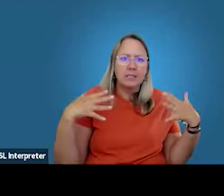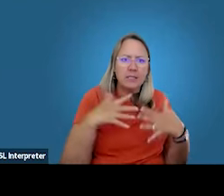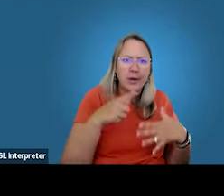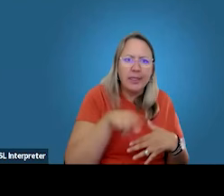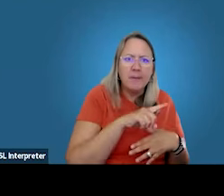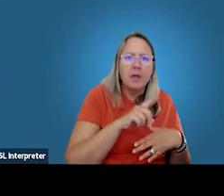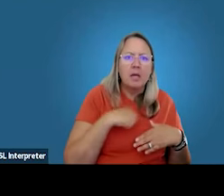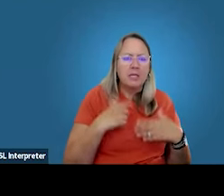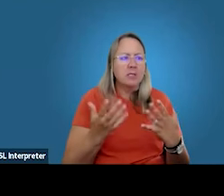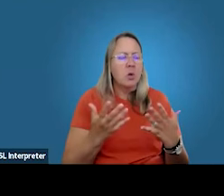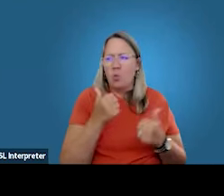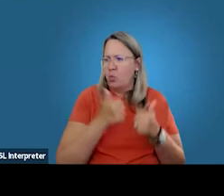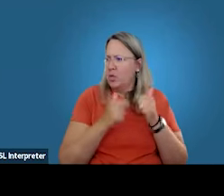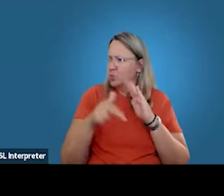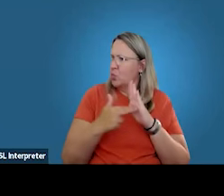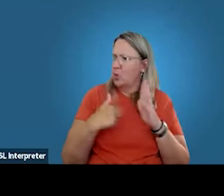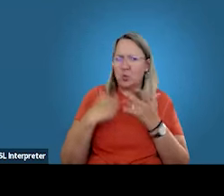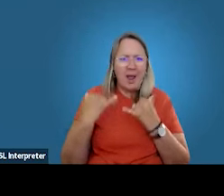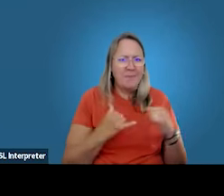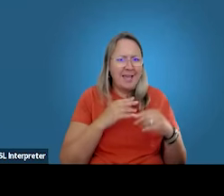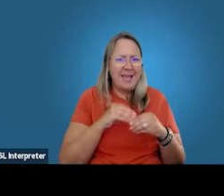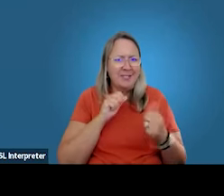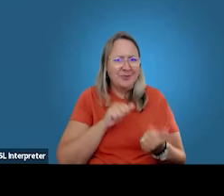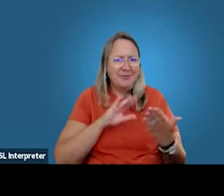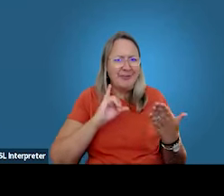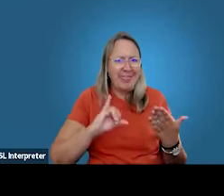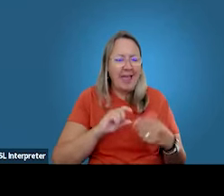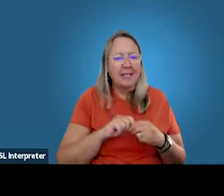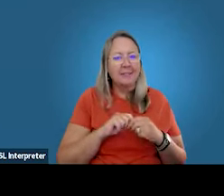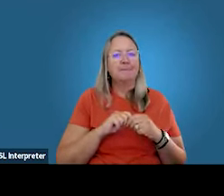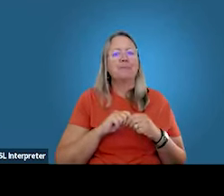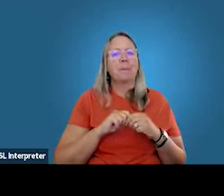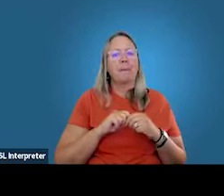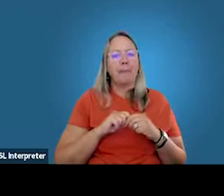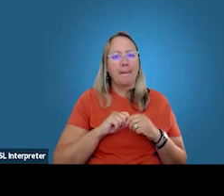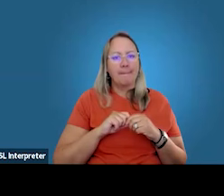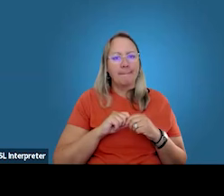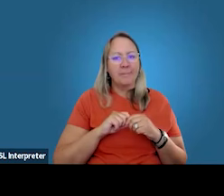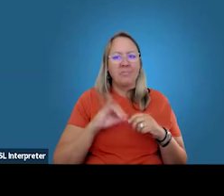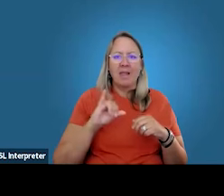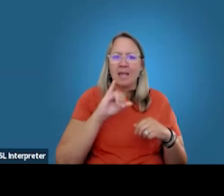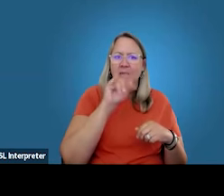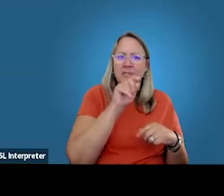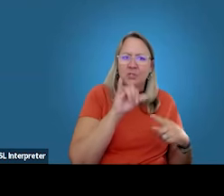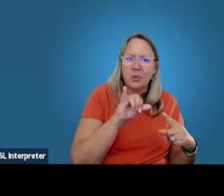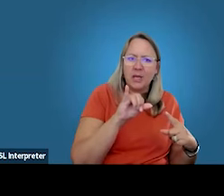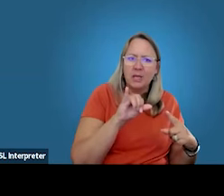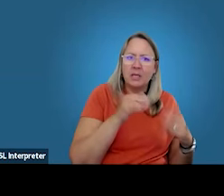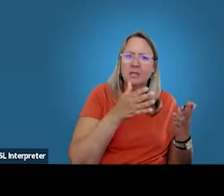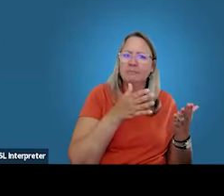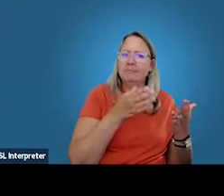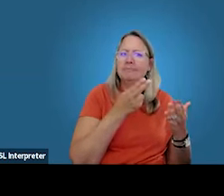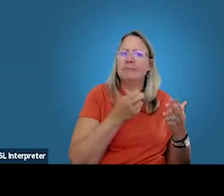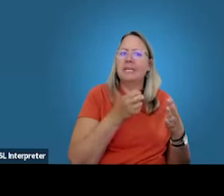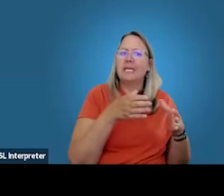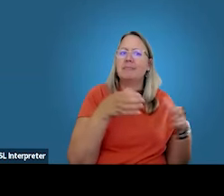It's what role do you play in the face of that? So are you a unifier like Joey is? Are you someone who brings people together